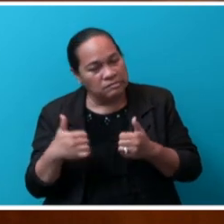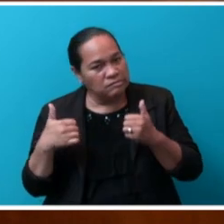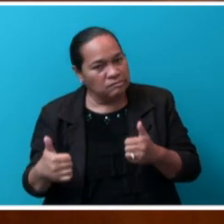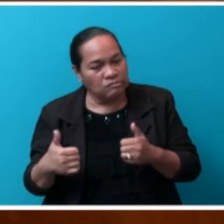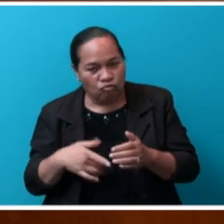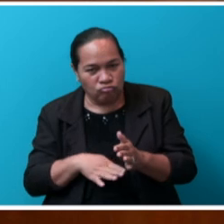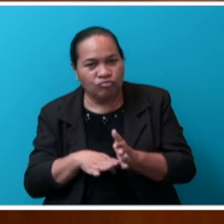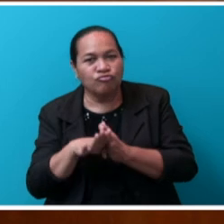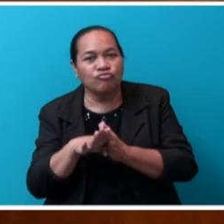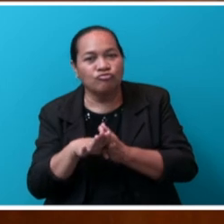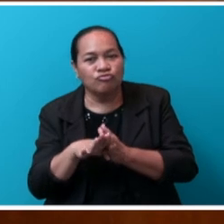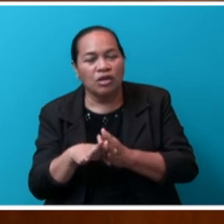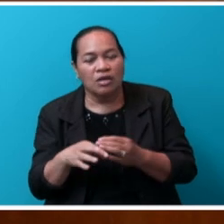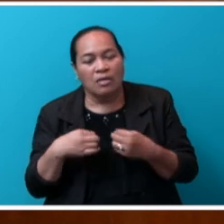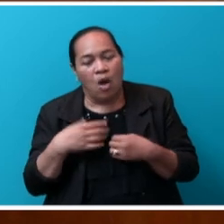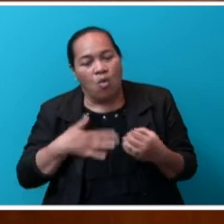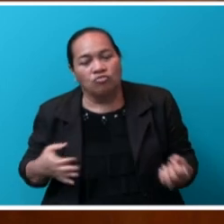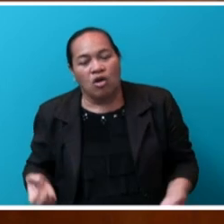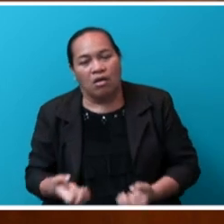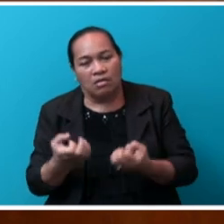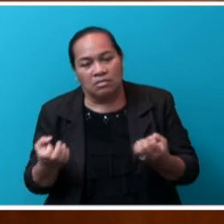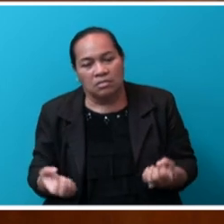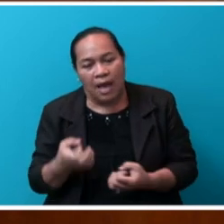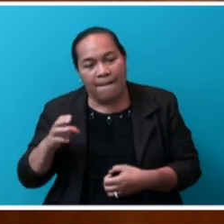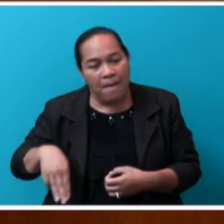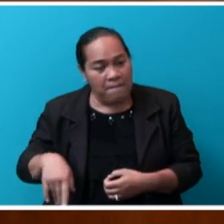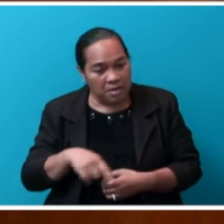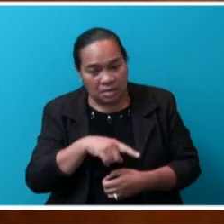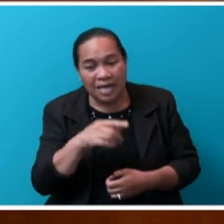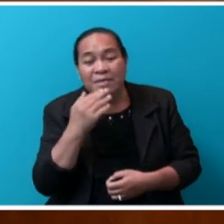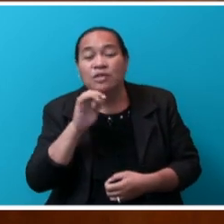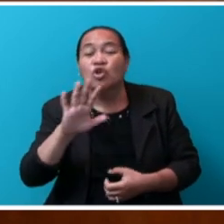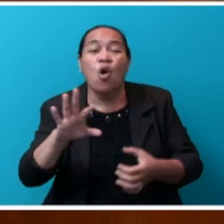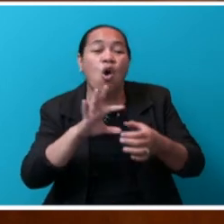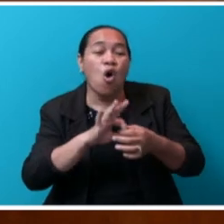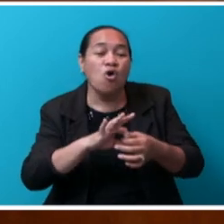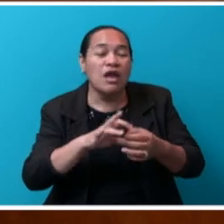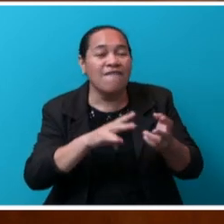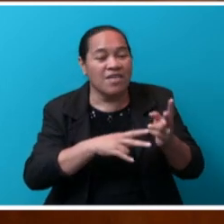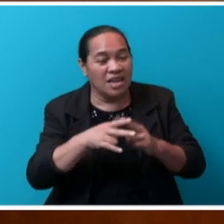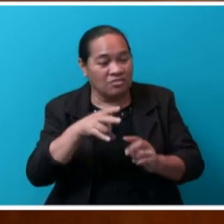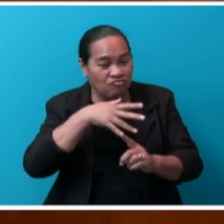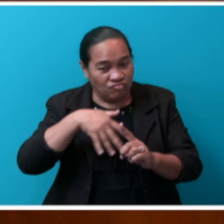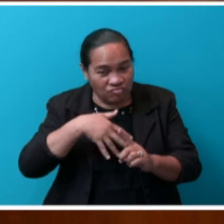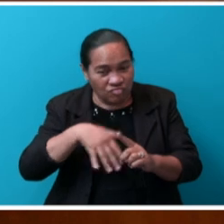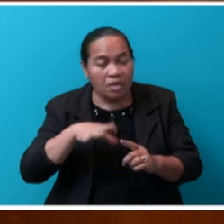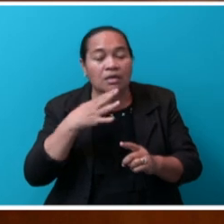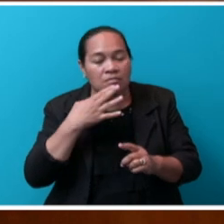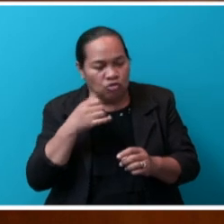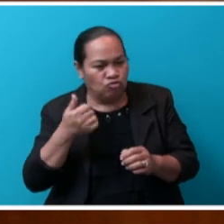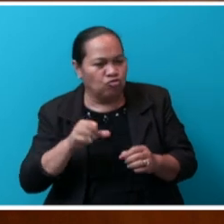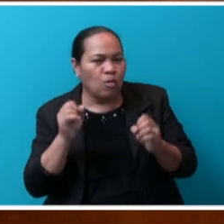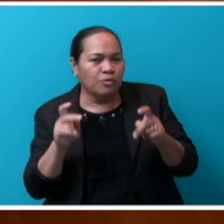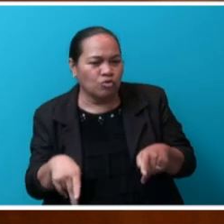I would like to encourage honorable members to encourage their village cooperatives to take advantage of all the systems